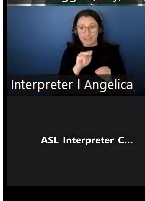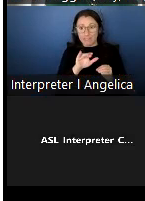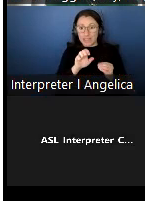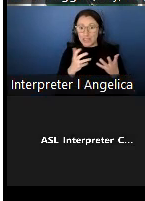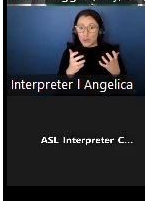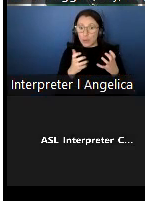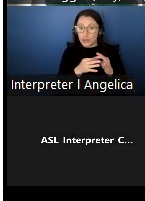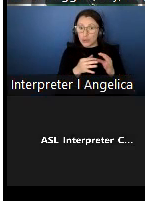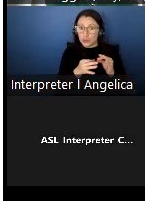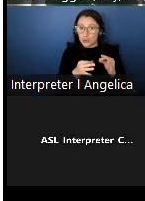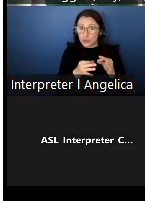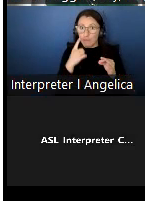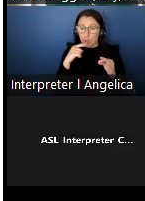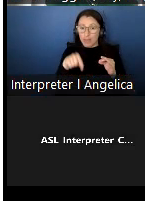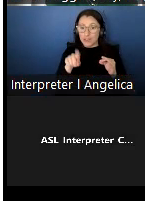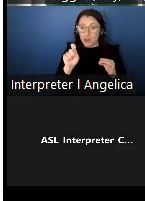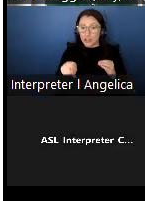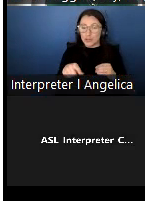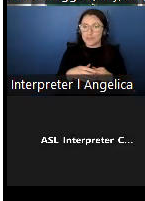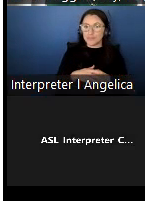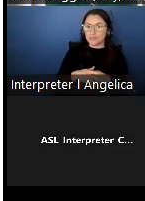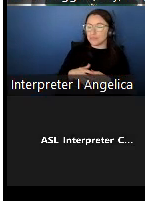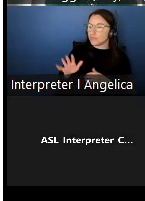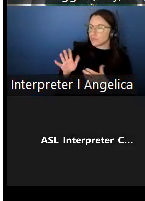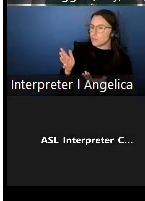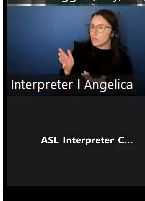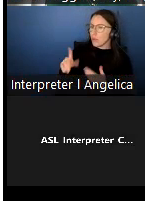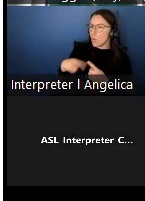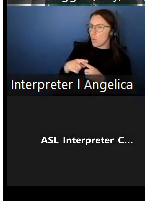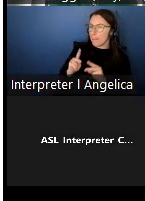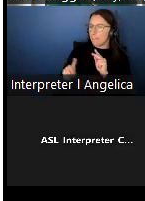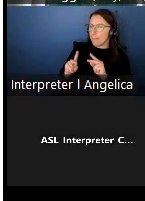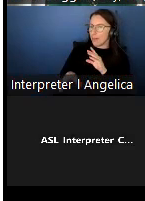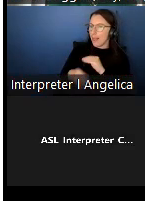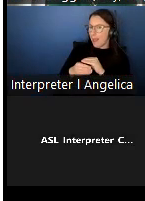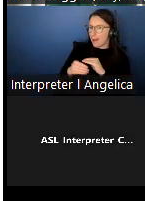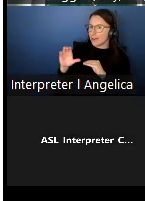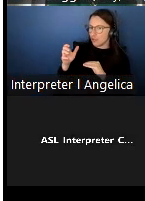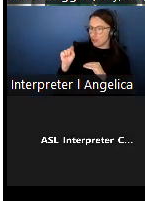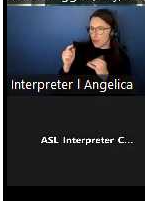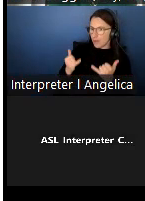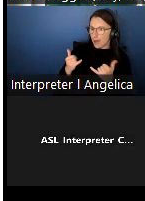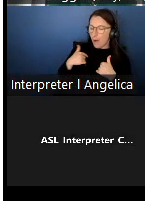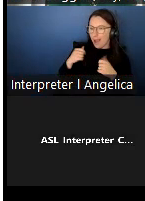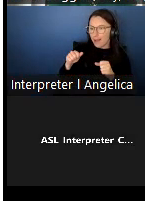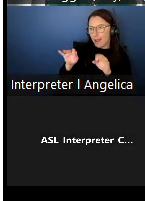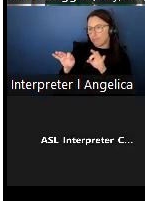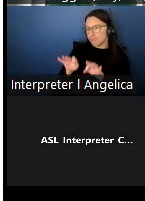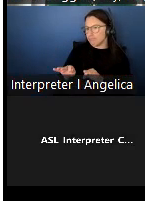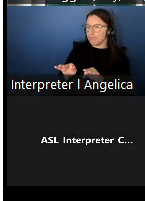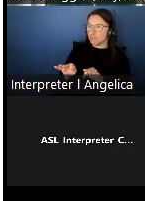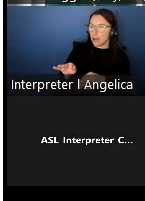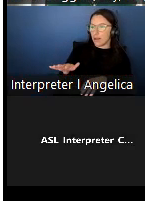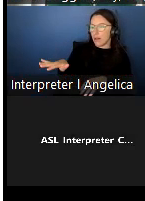wanted to share? While people are putting some stuff in the chat, I can just tell you, I don't know, an urban legend from the